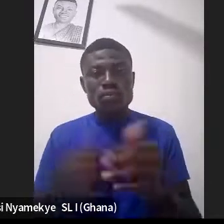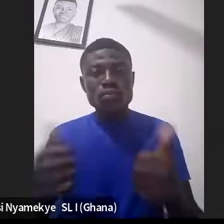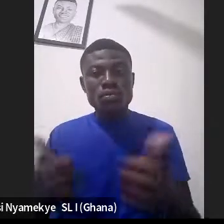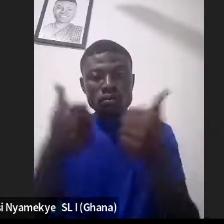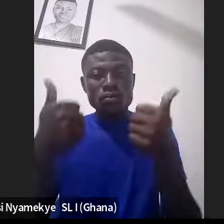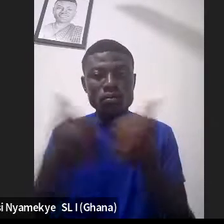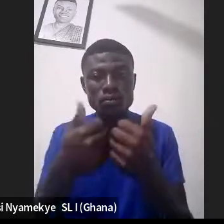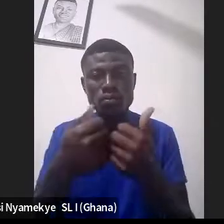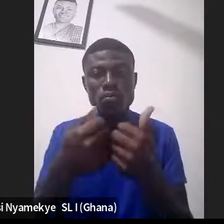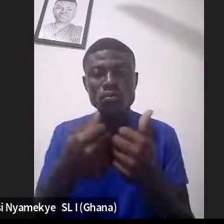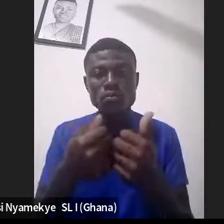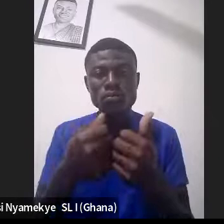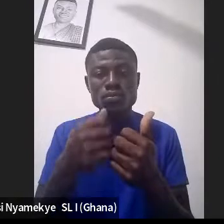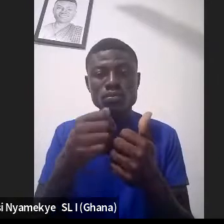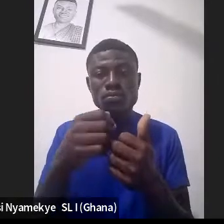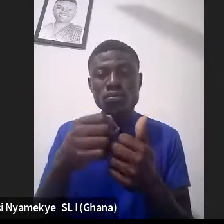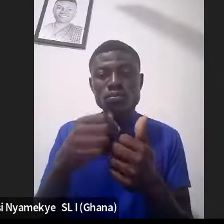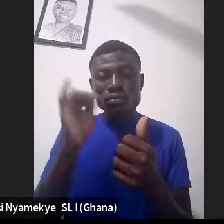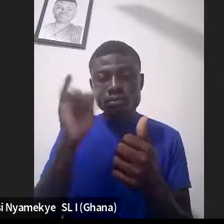sure.